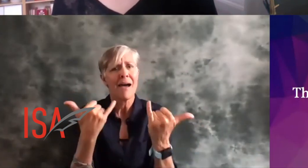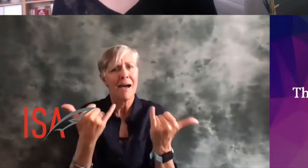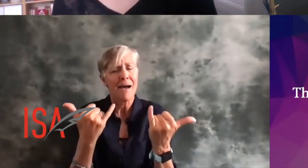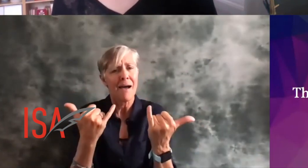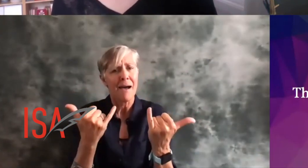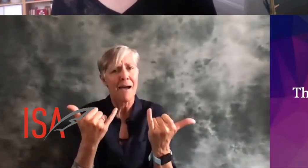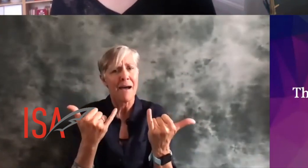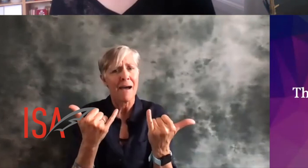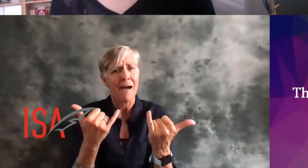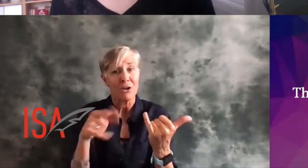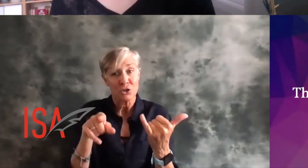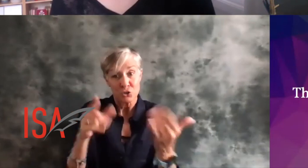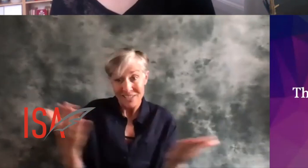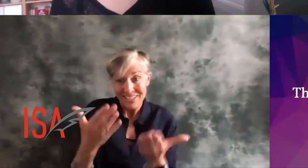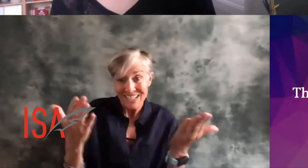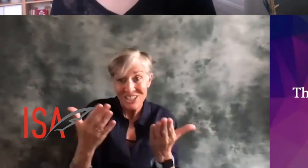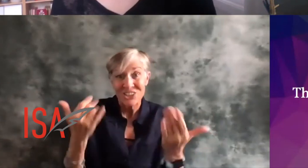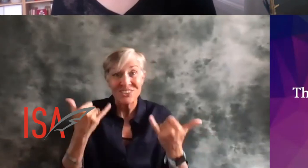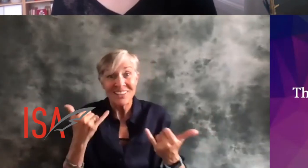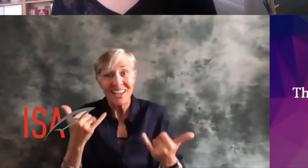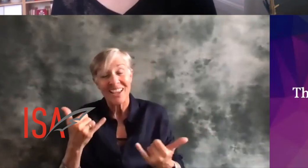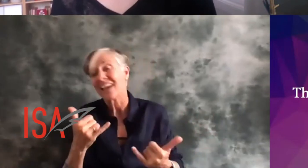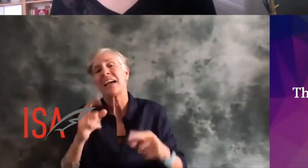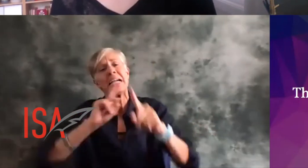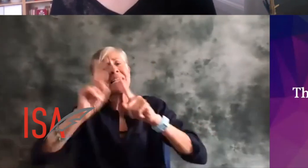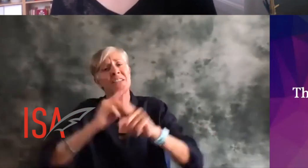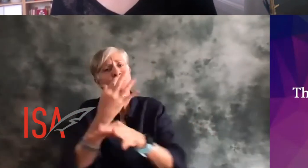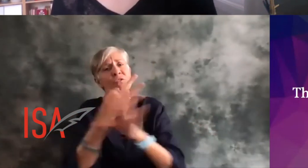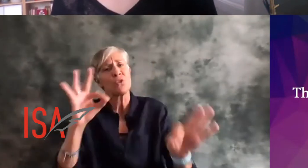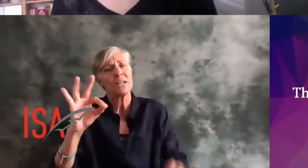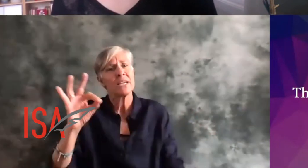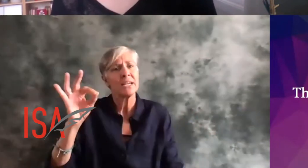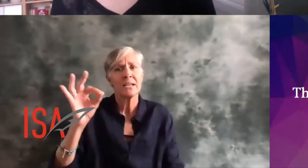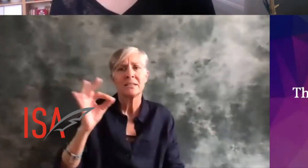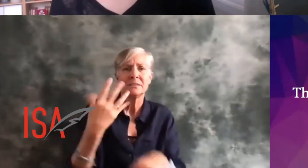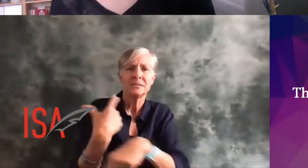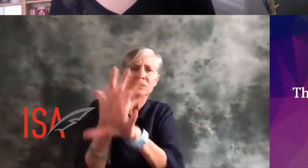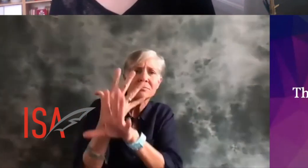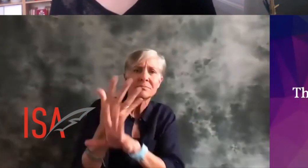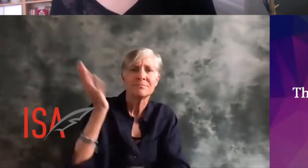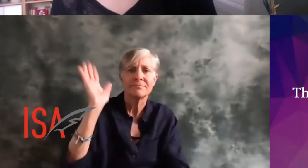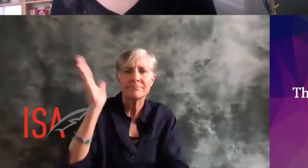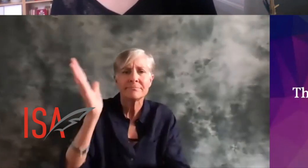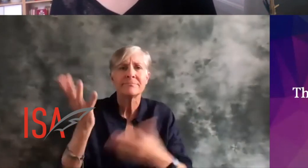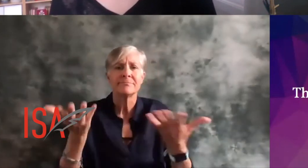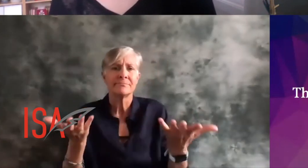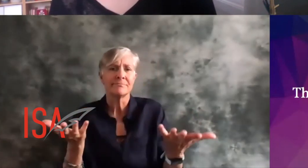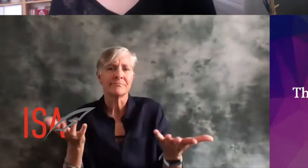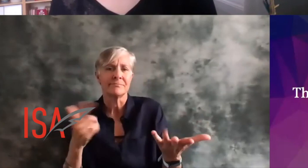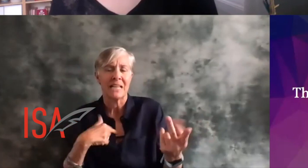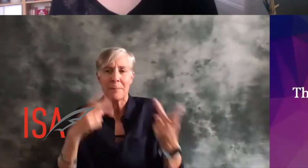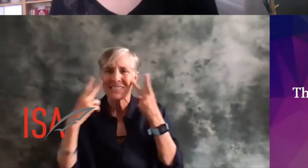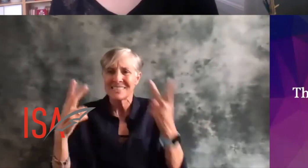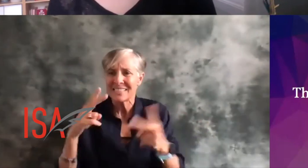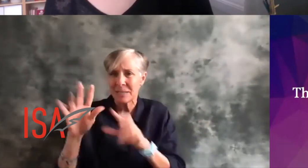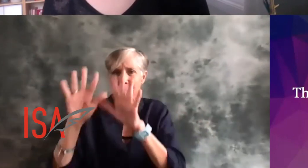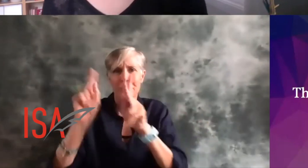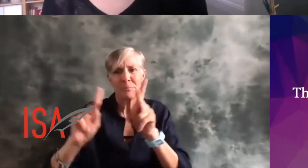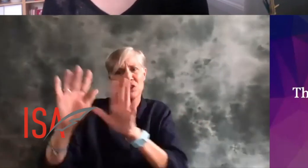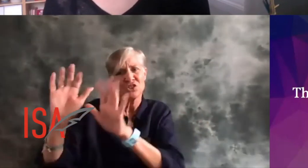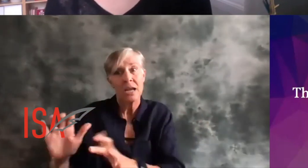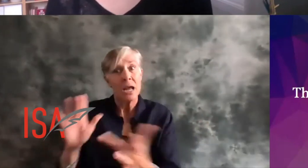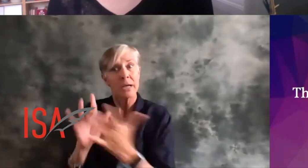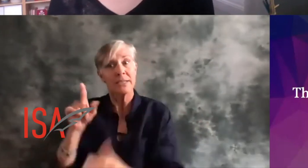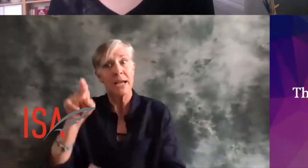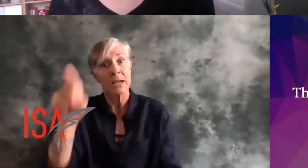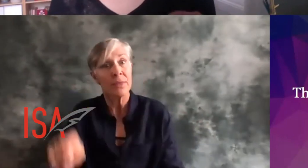you're doing by being on this webinar and all the other free webinars that are out there. And, you know, like I'm seeing the chat come through, make your